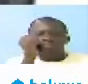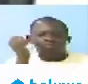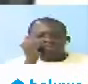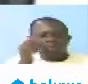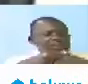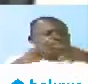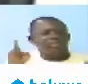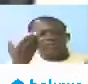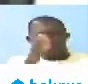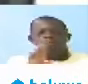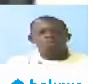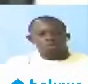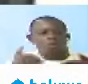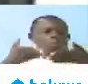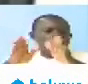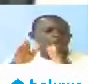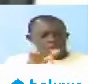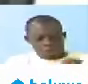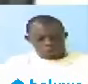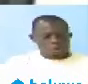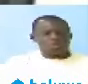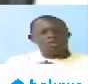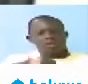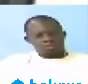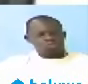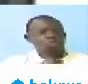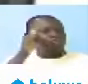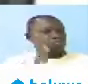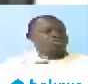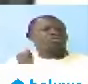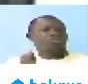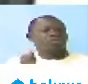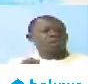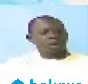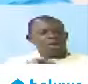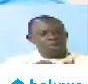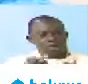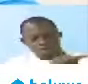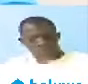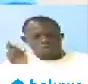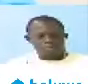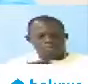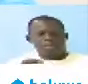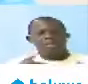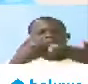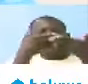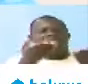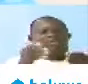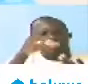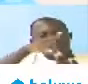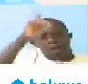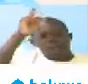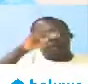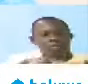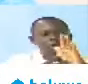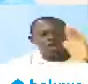always different from the route that they take us through. You were given priority, correct? Amunda alto loko